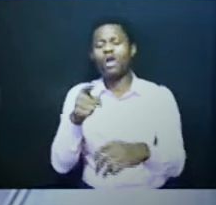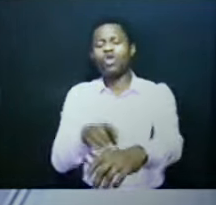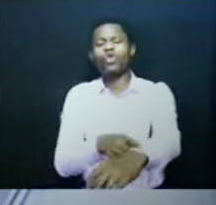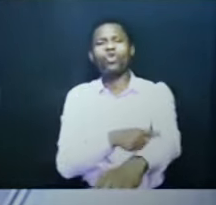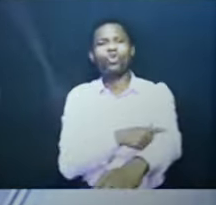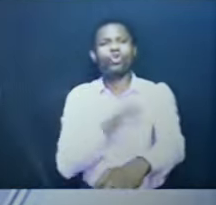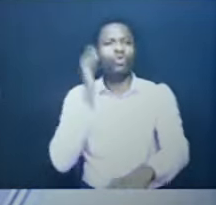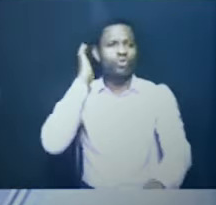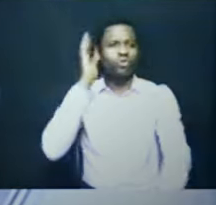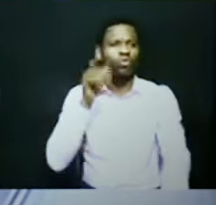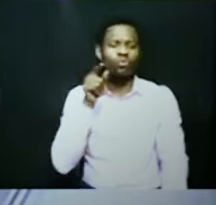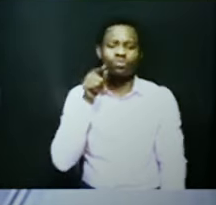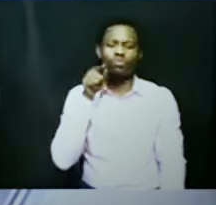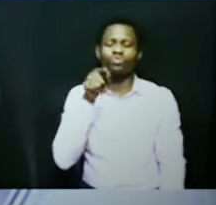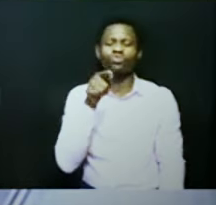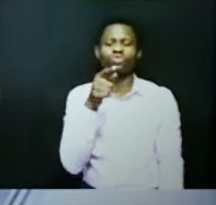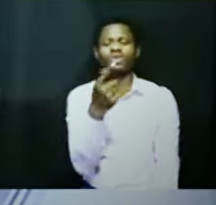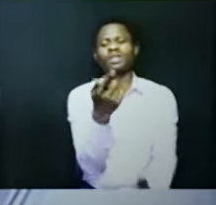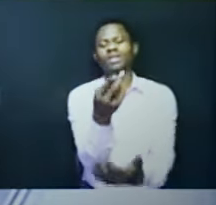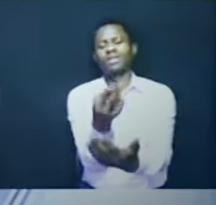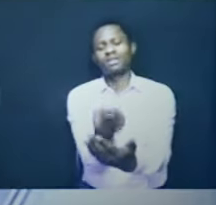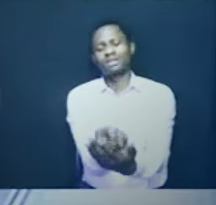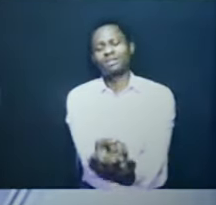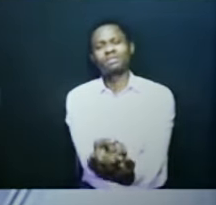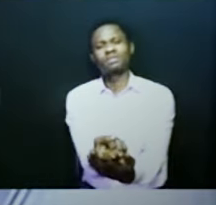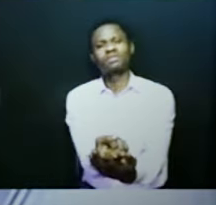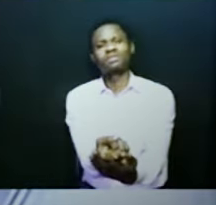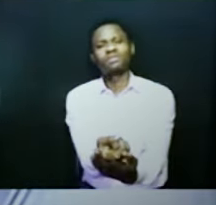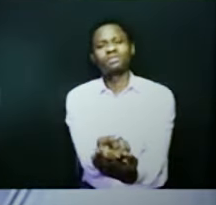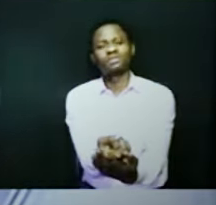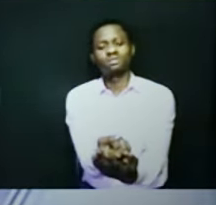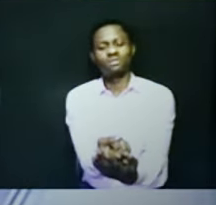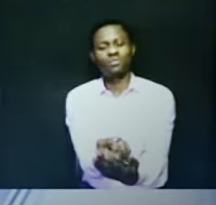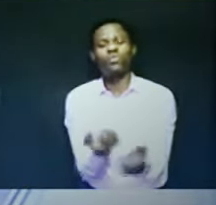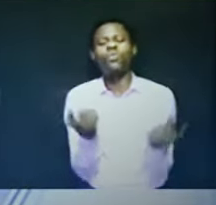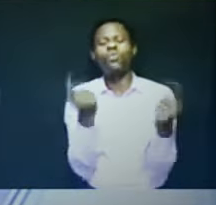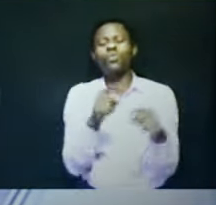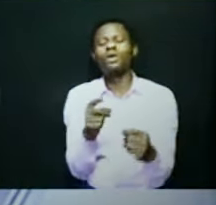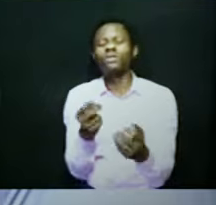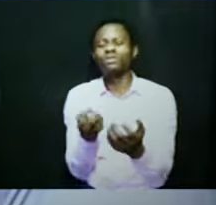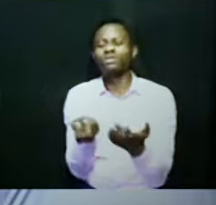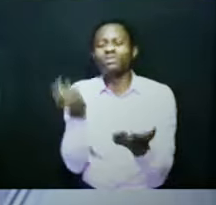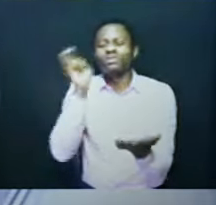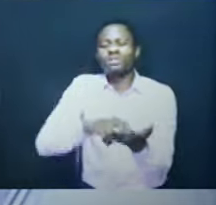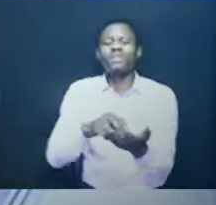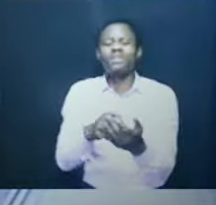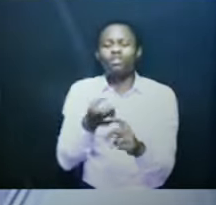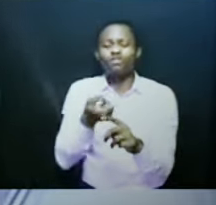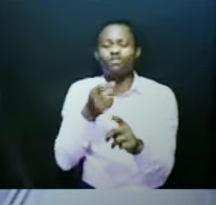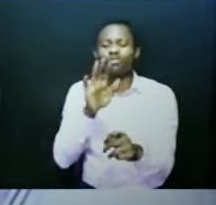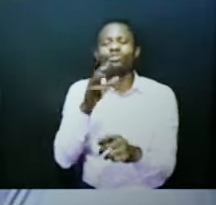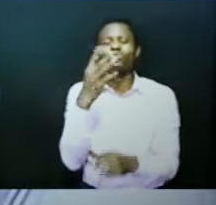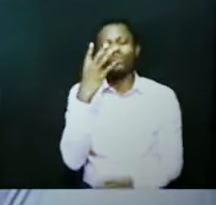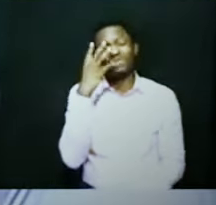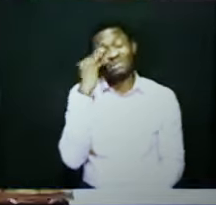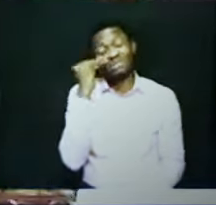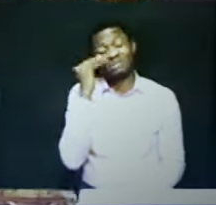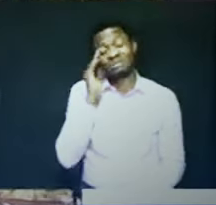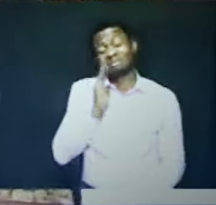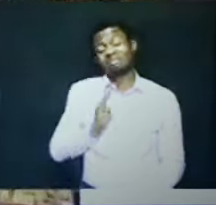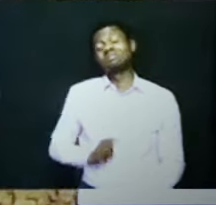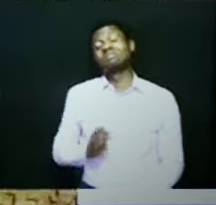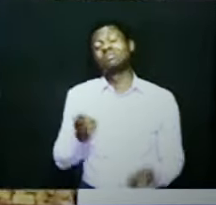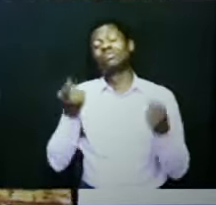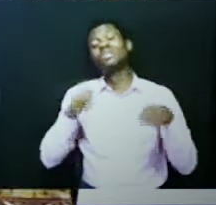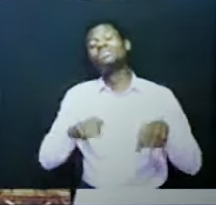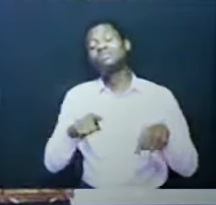you sluggard? When will you get up from your sleep? Obeda